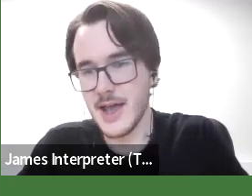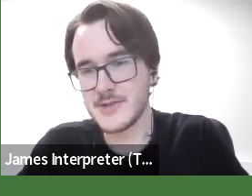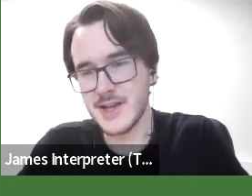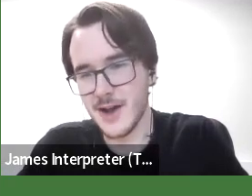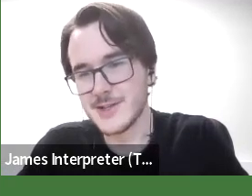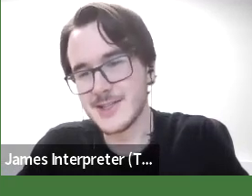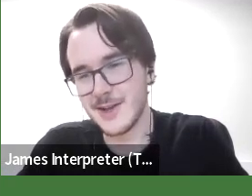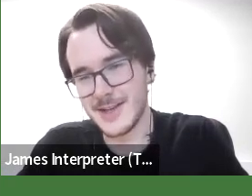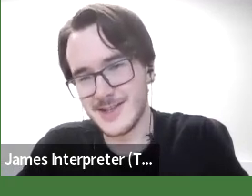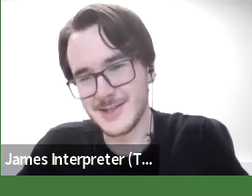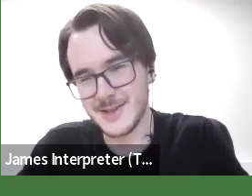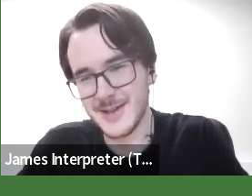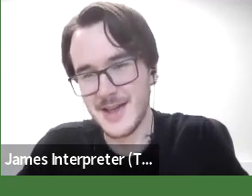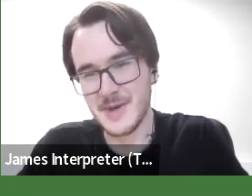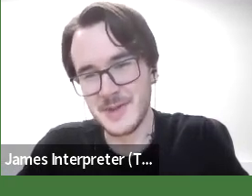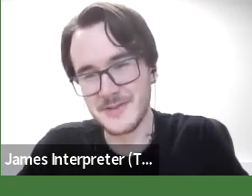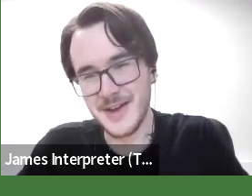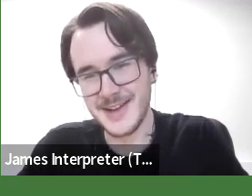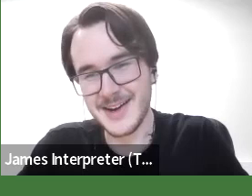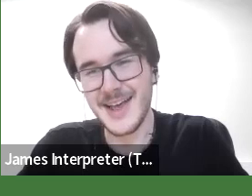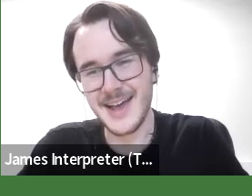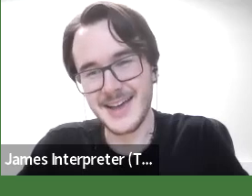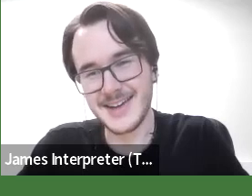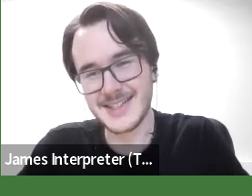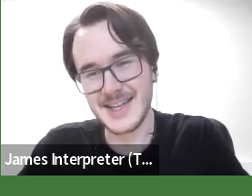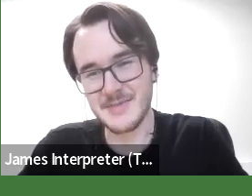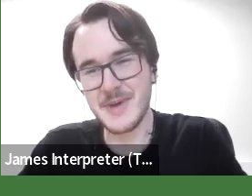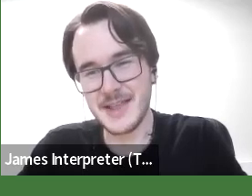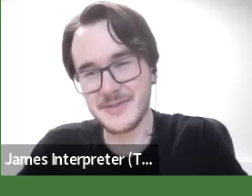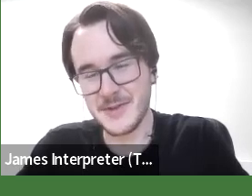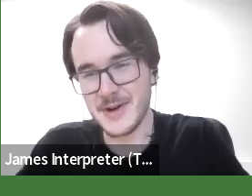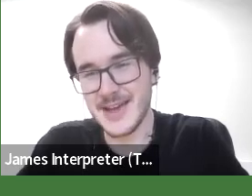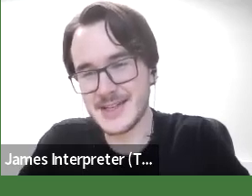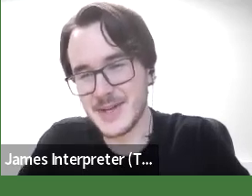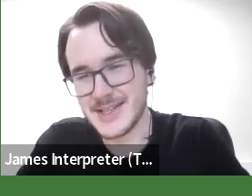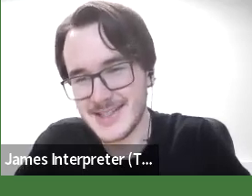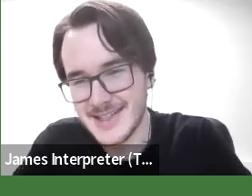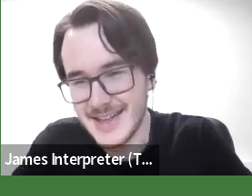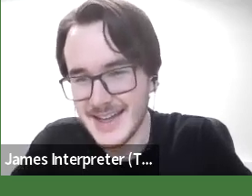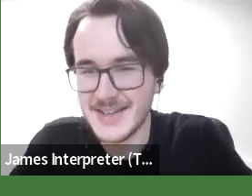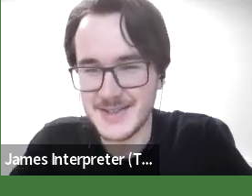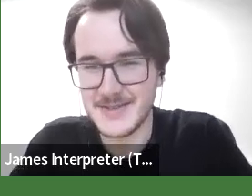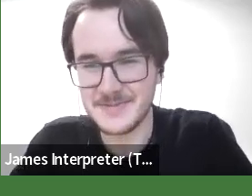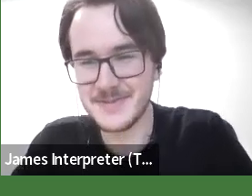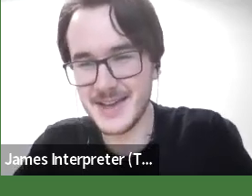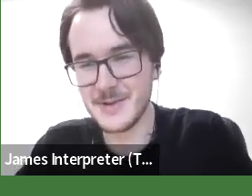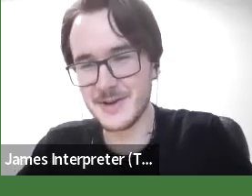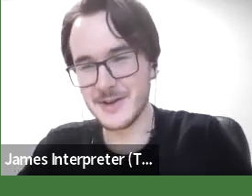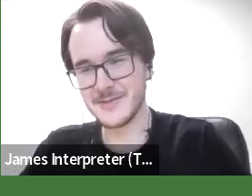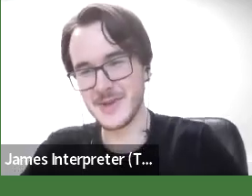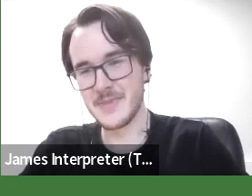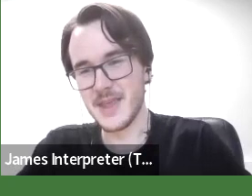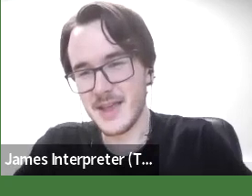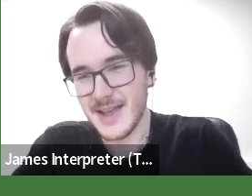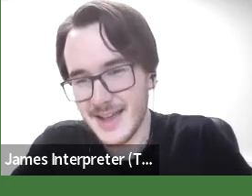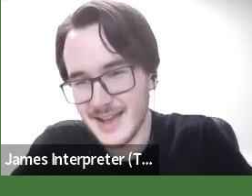attention. If it's in a house, that's a lot easier to do. My mother, father, they're the same, they bang the floor and that gets my attention. So I know they're